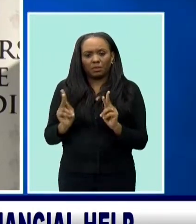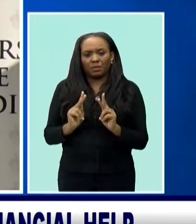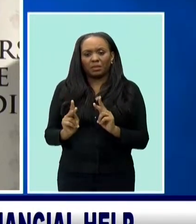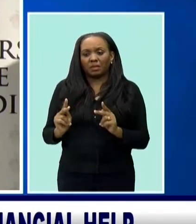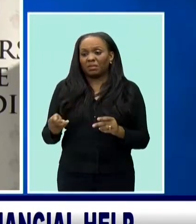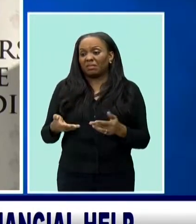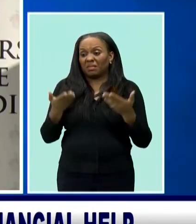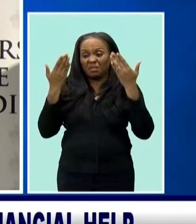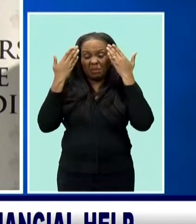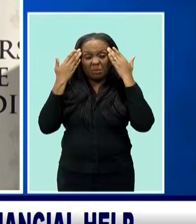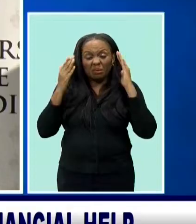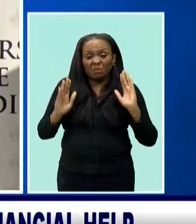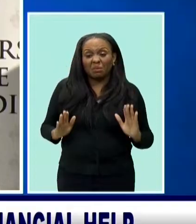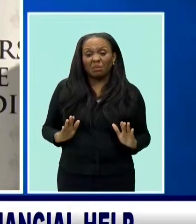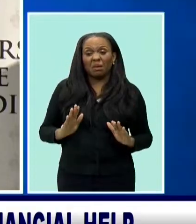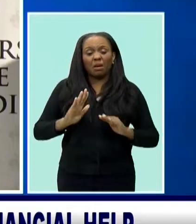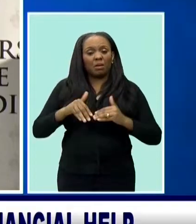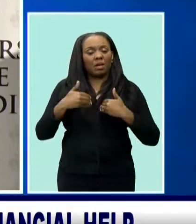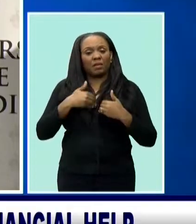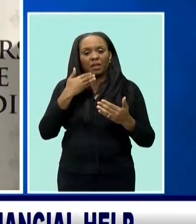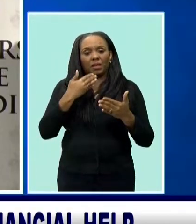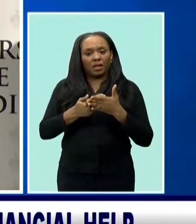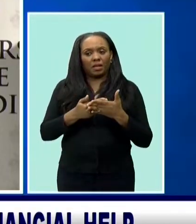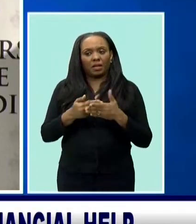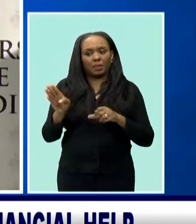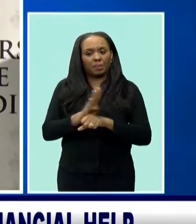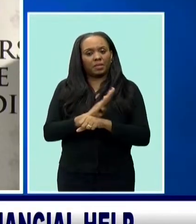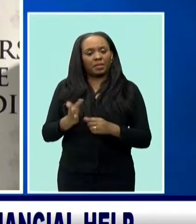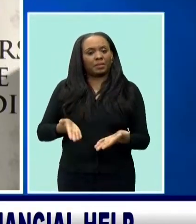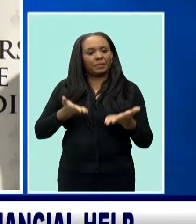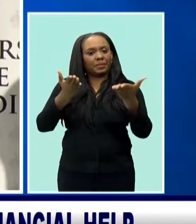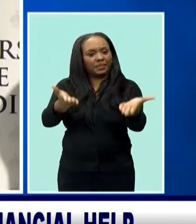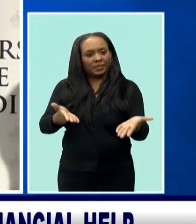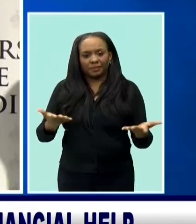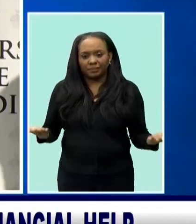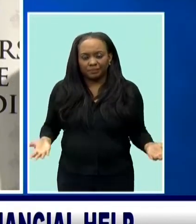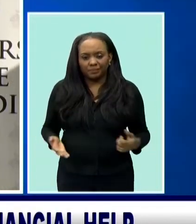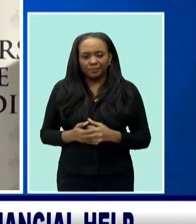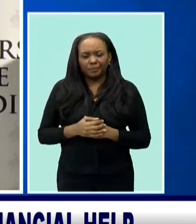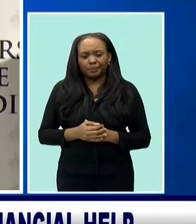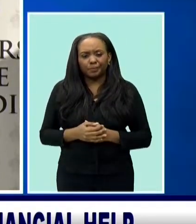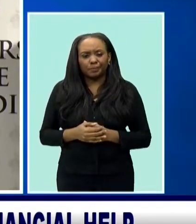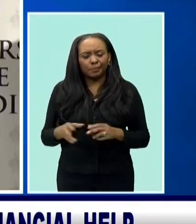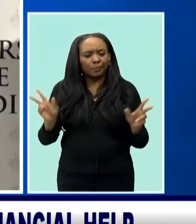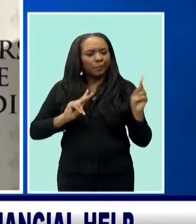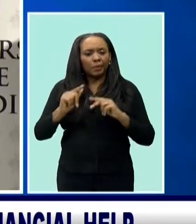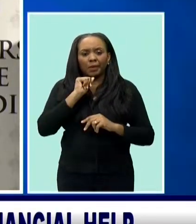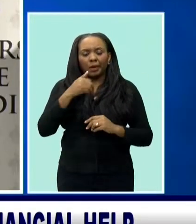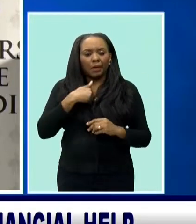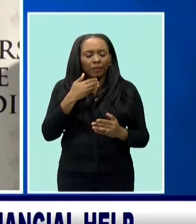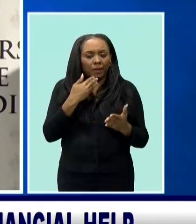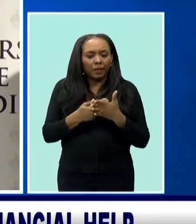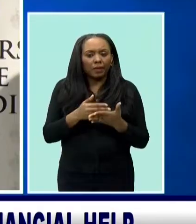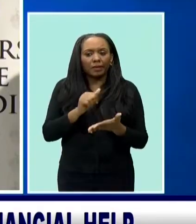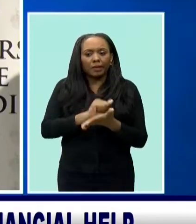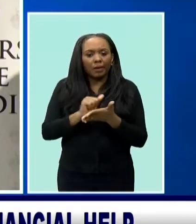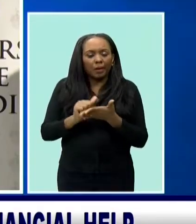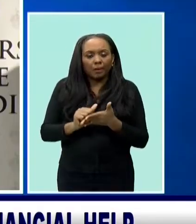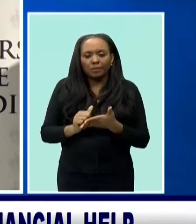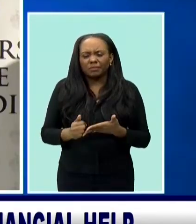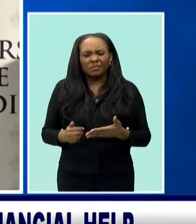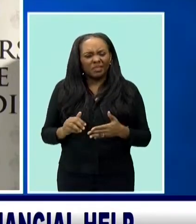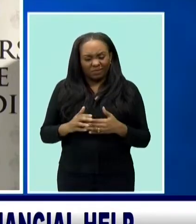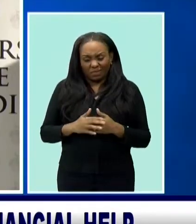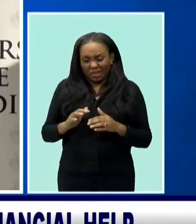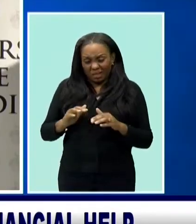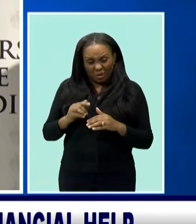to present a proper case to them. So people are not even keeping accounts. So, how am I going to lend to you and I